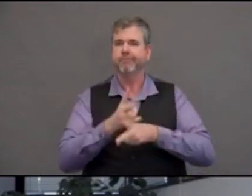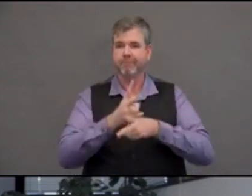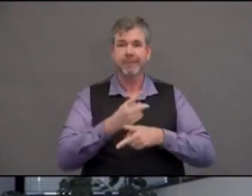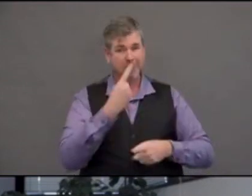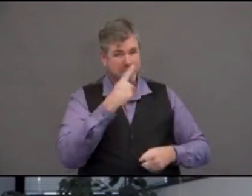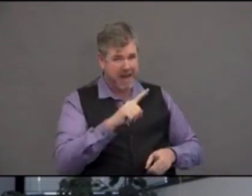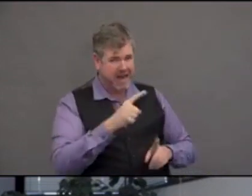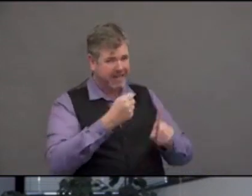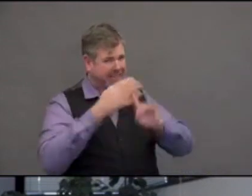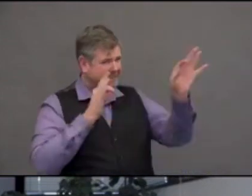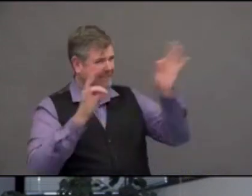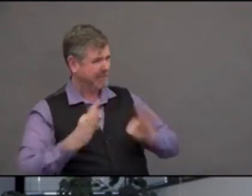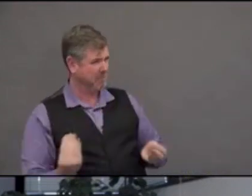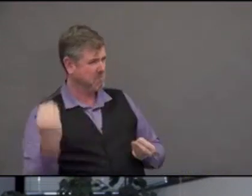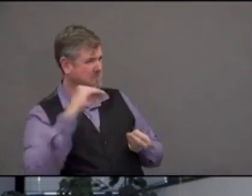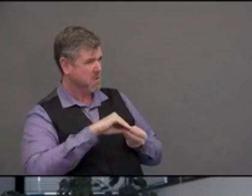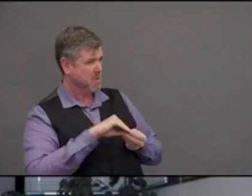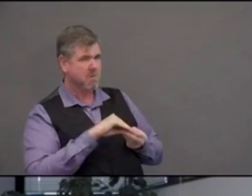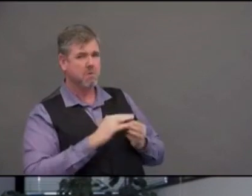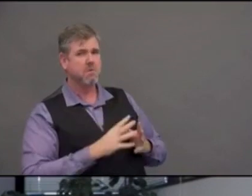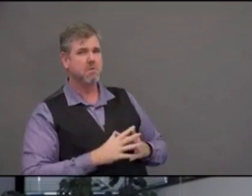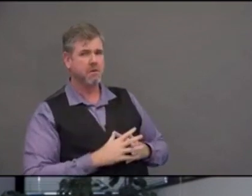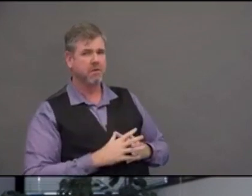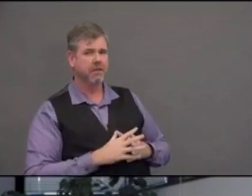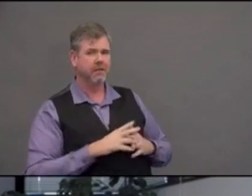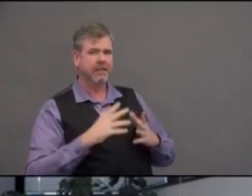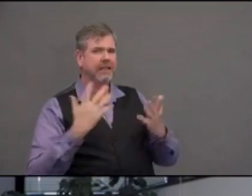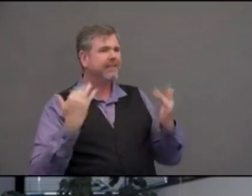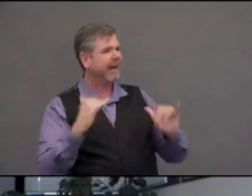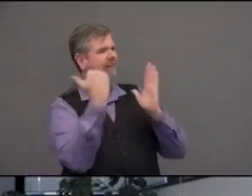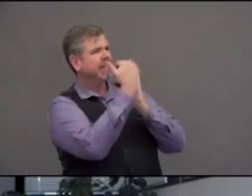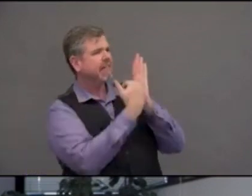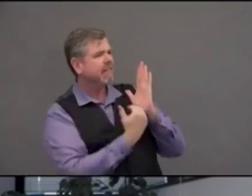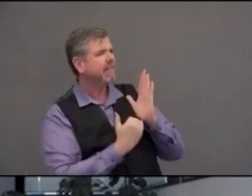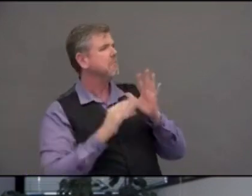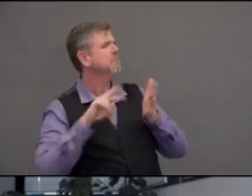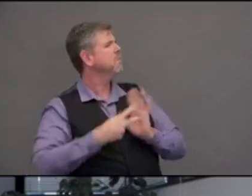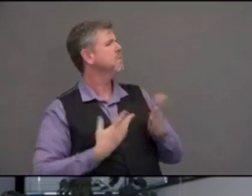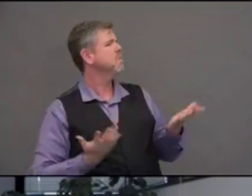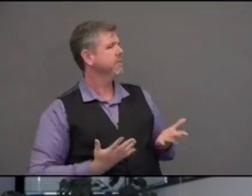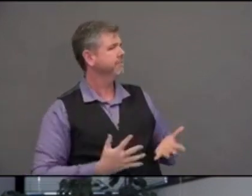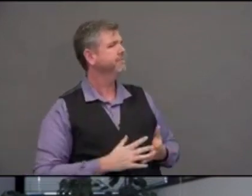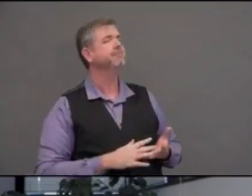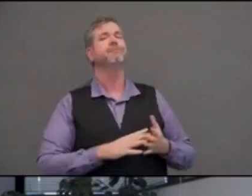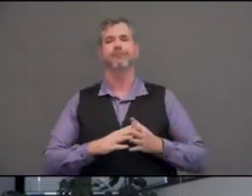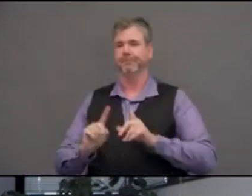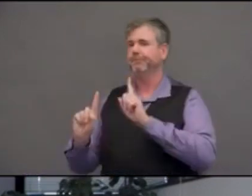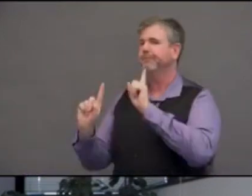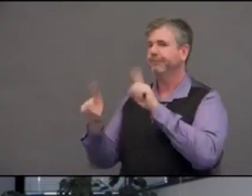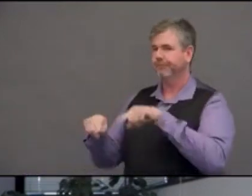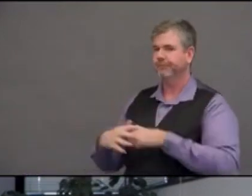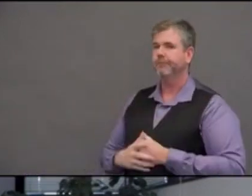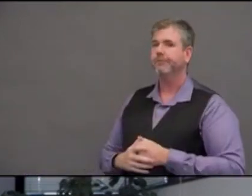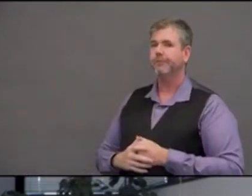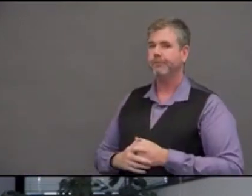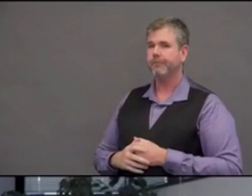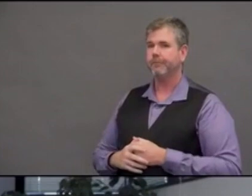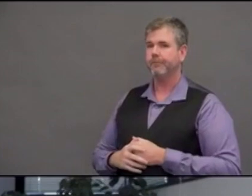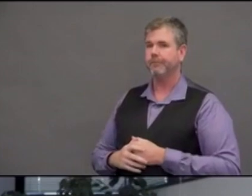includes? Yes, the guidance is infection control and infection prevention